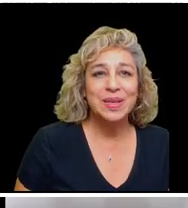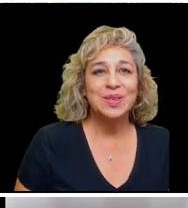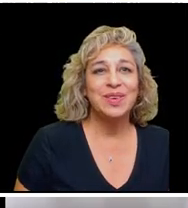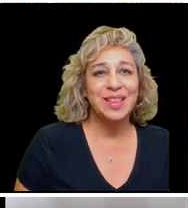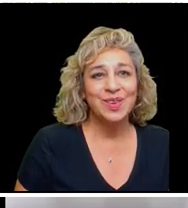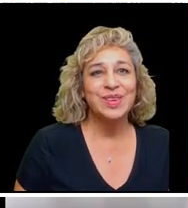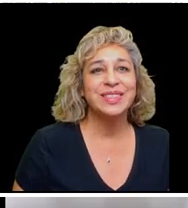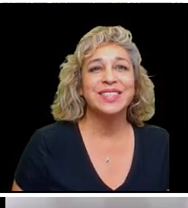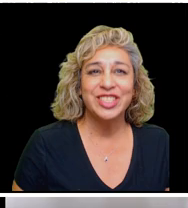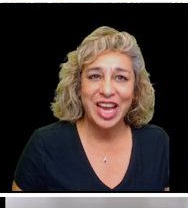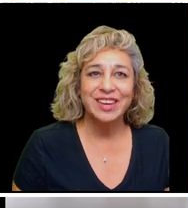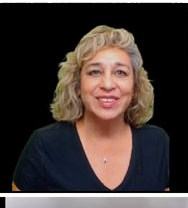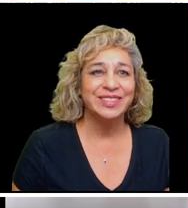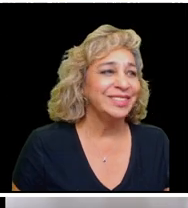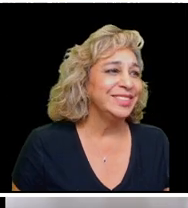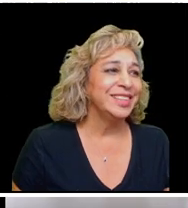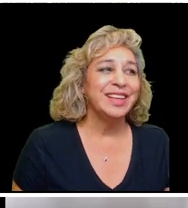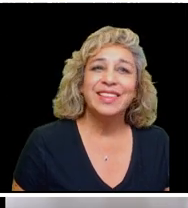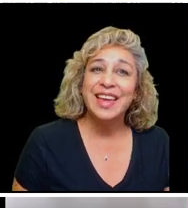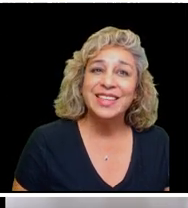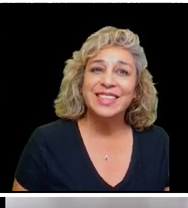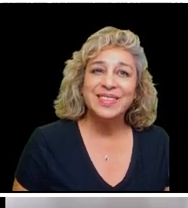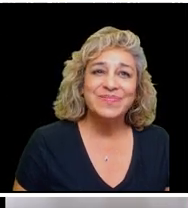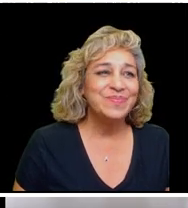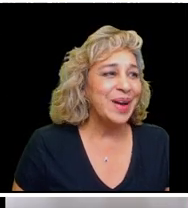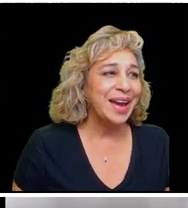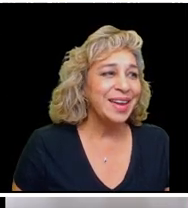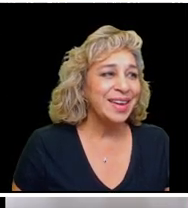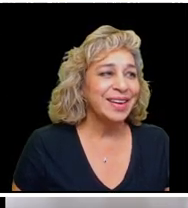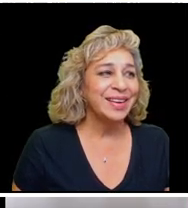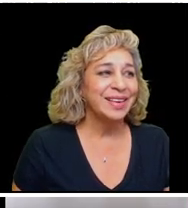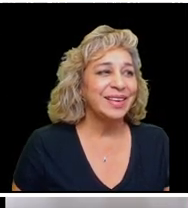Lopez over other words Channel thanks bye